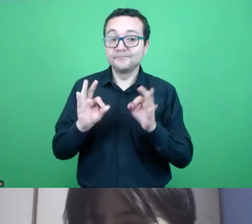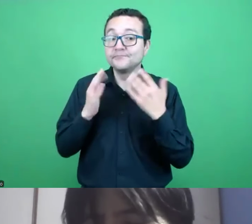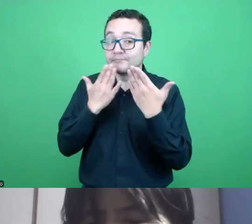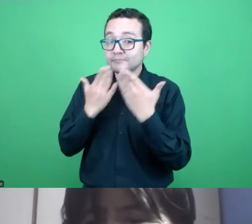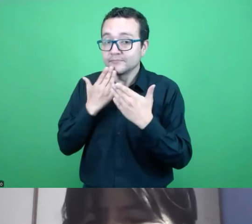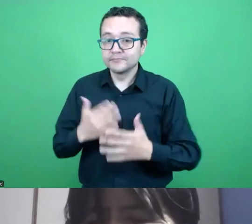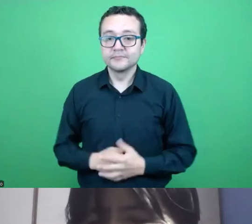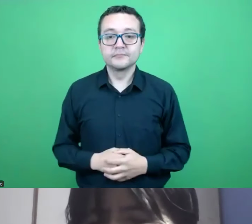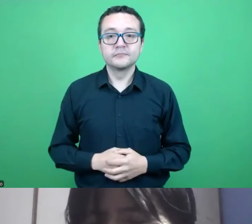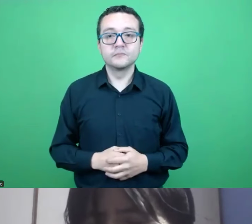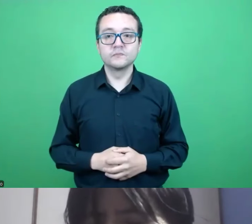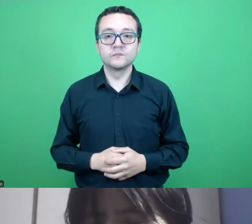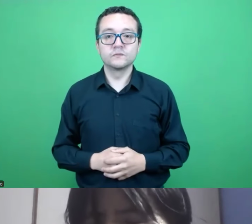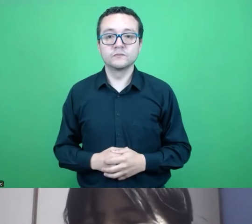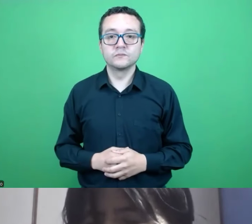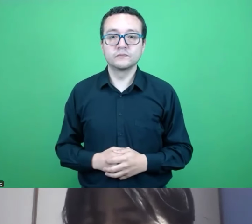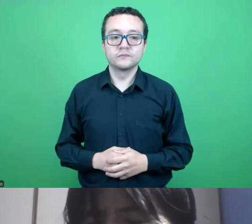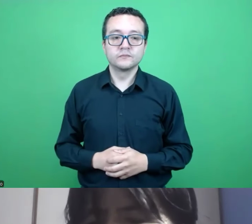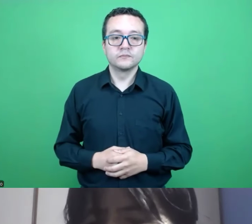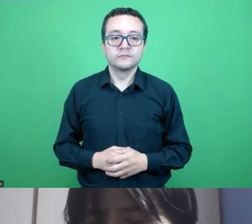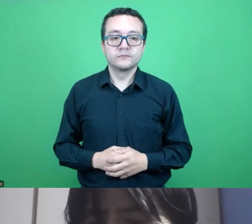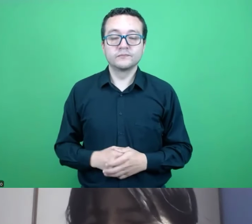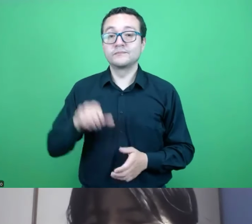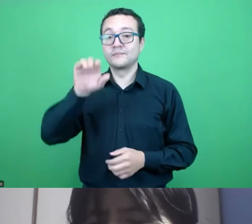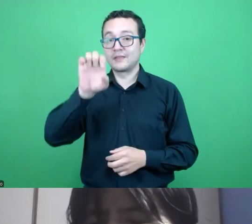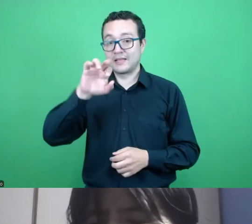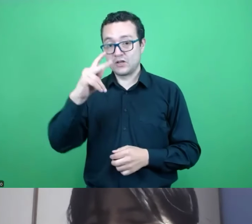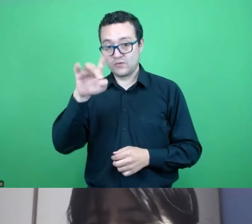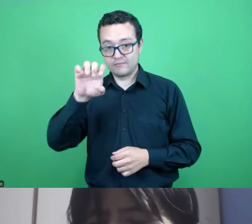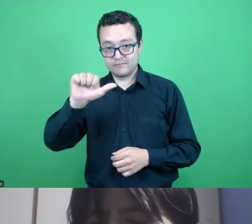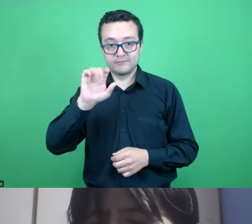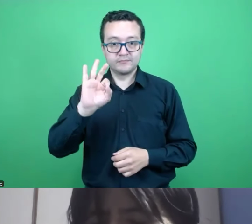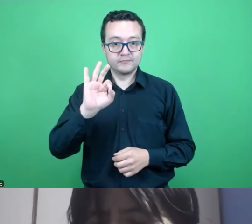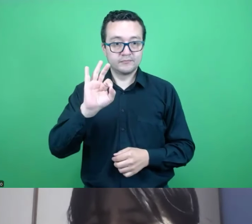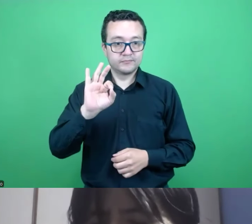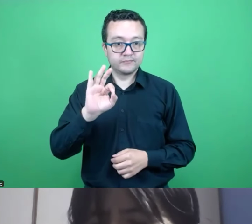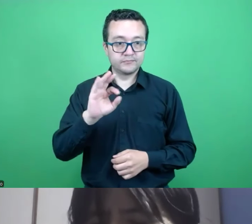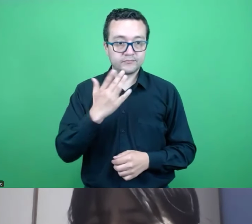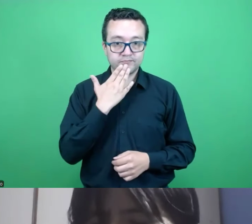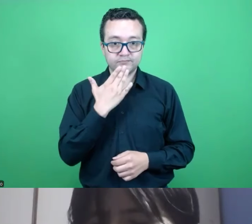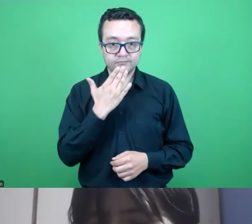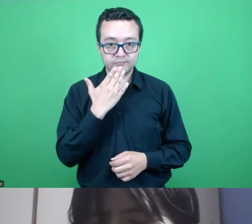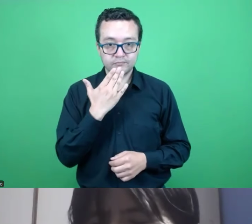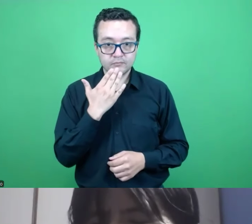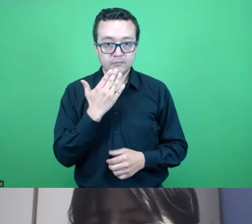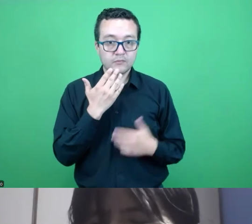Thanks so much. Sylvain, sorry, I was helping you with the Q&A. Please go ahead.